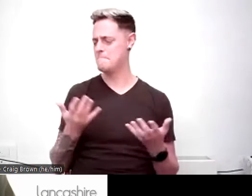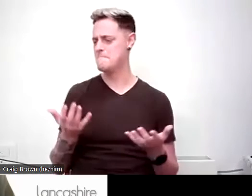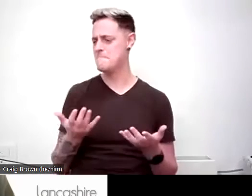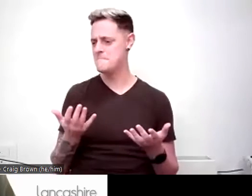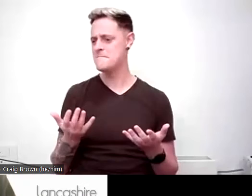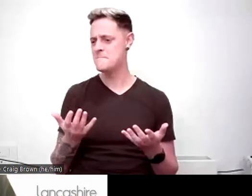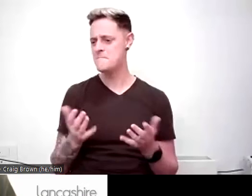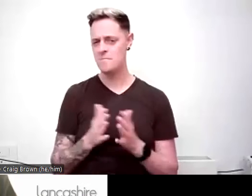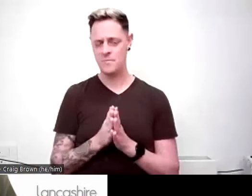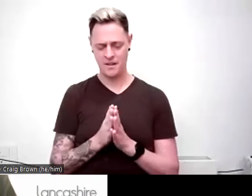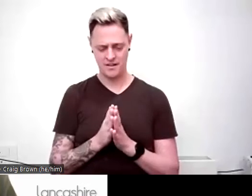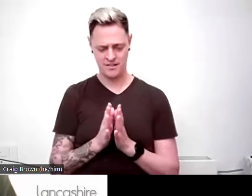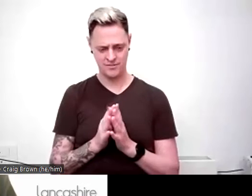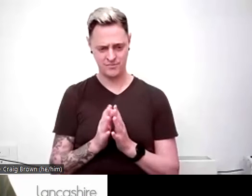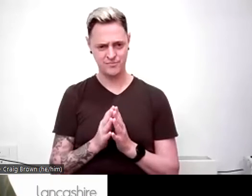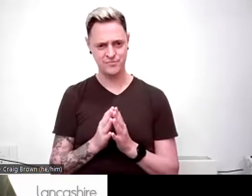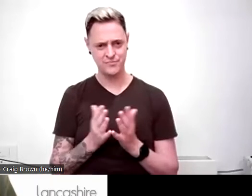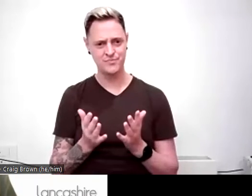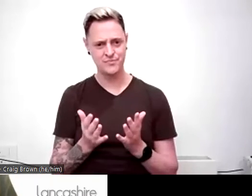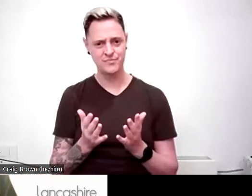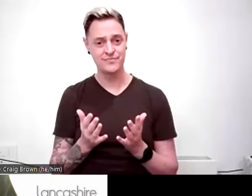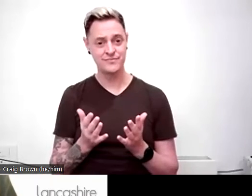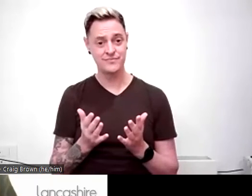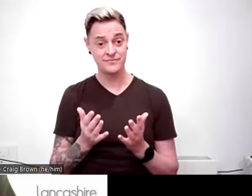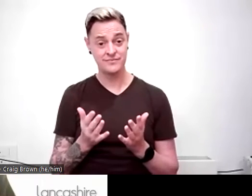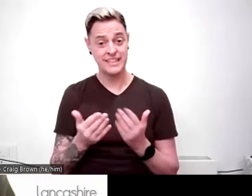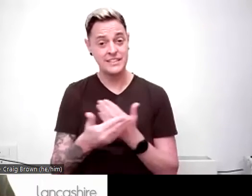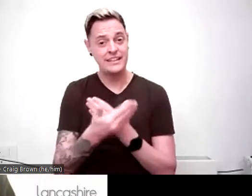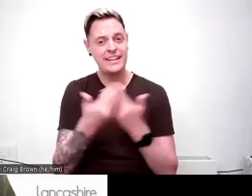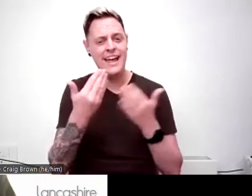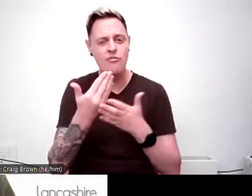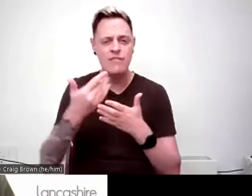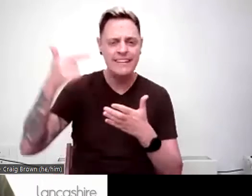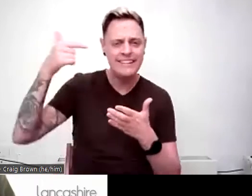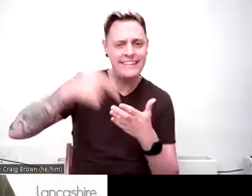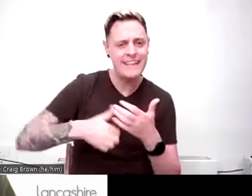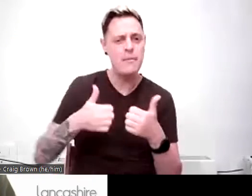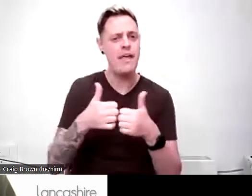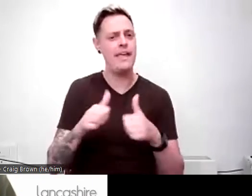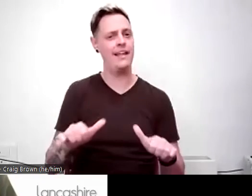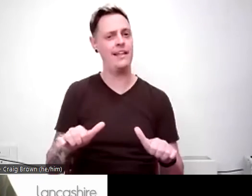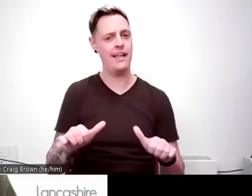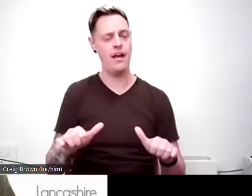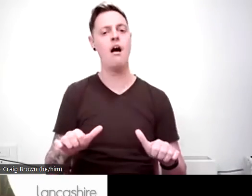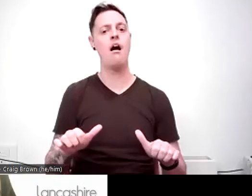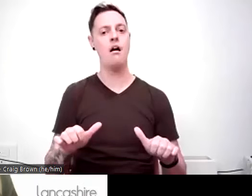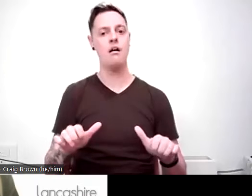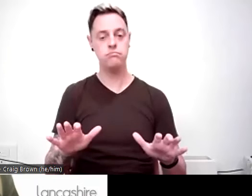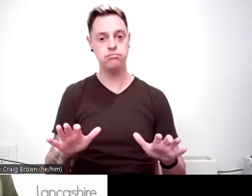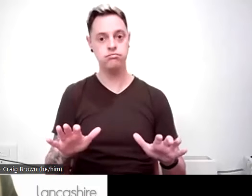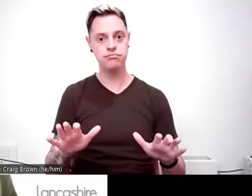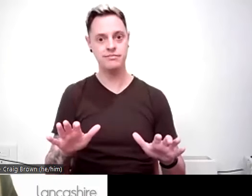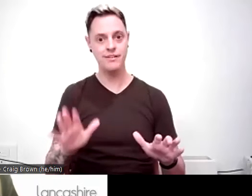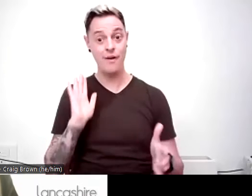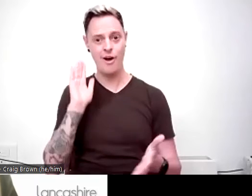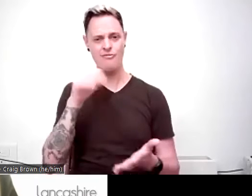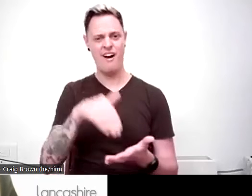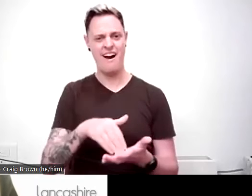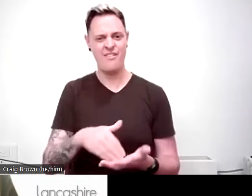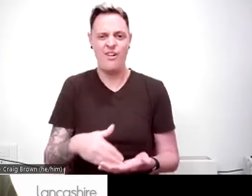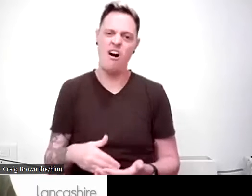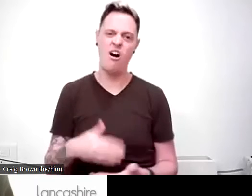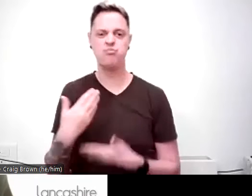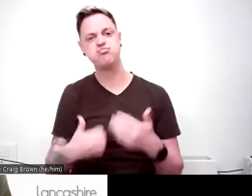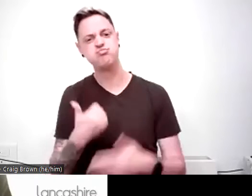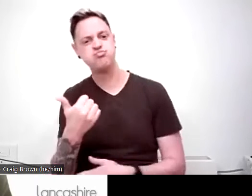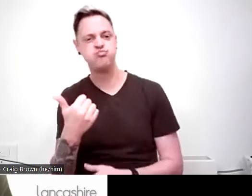really a day of deep healing for them. They didn't realize how much they needed it until they were there, until they kind of went